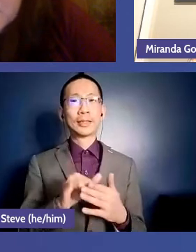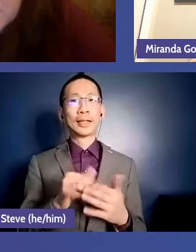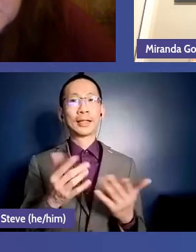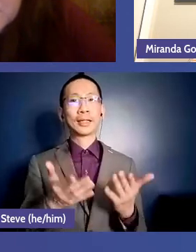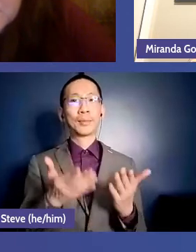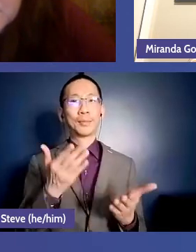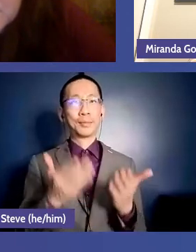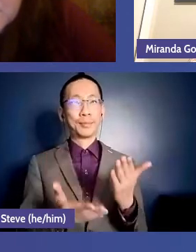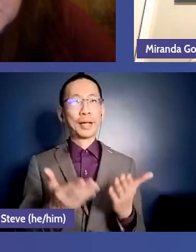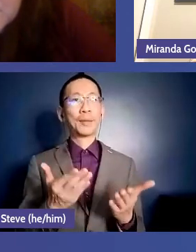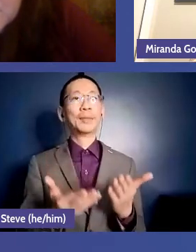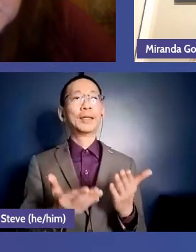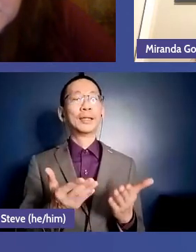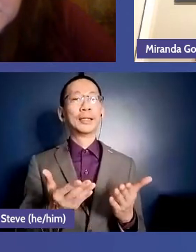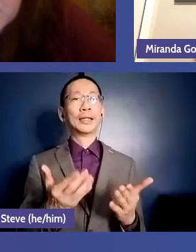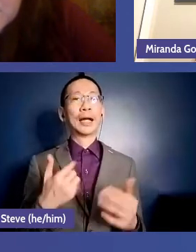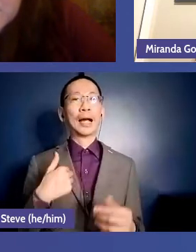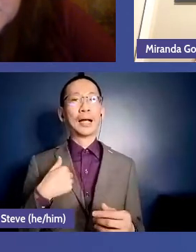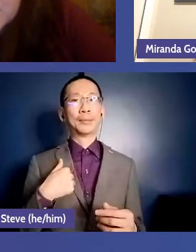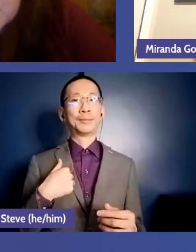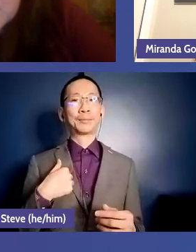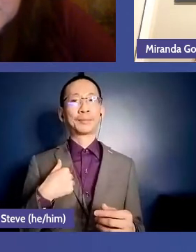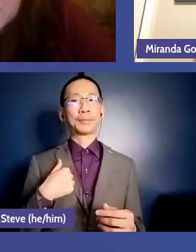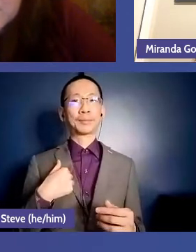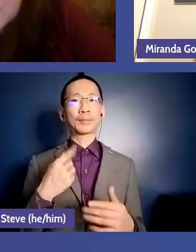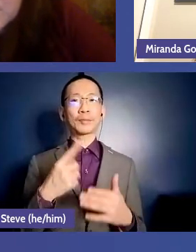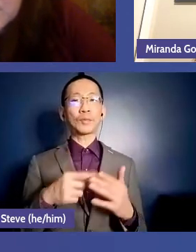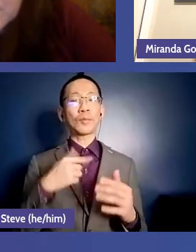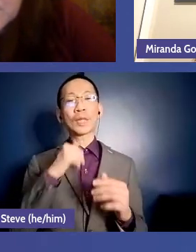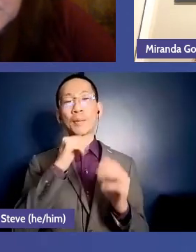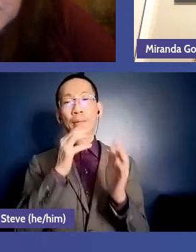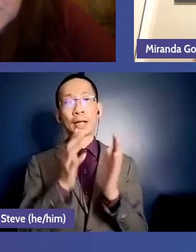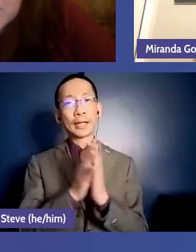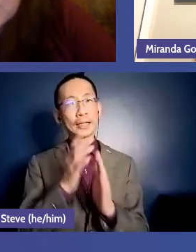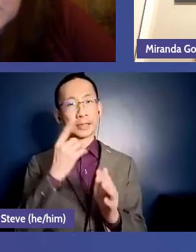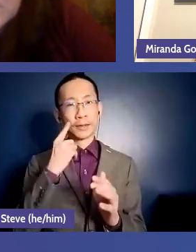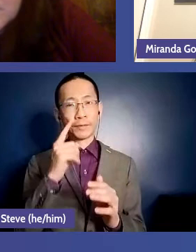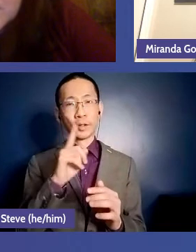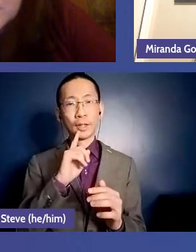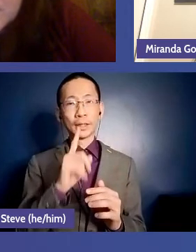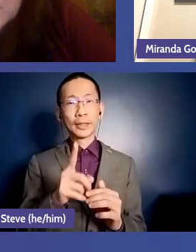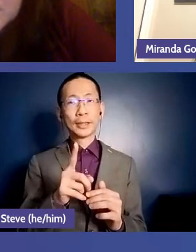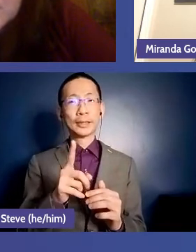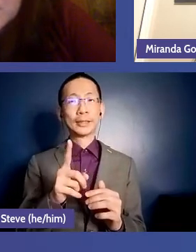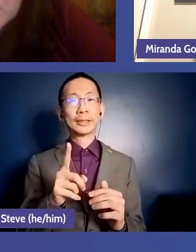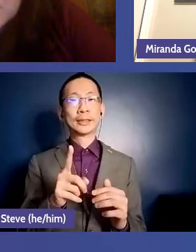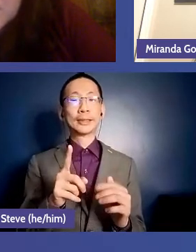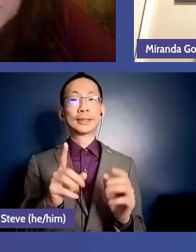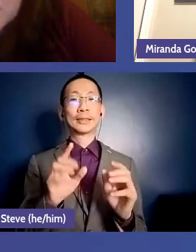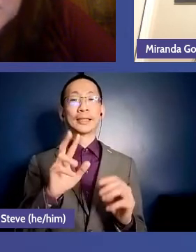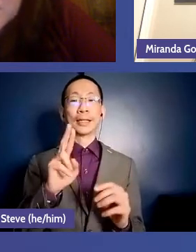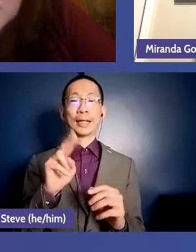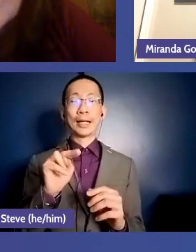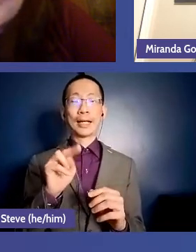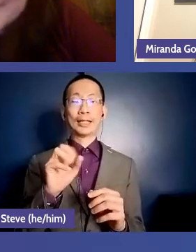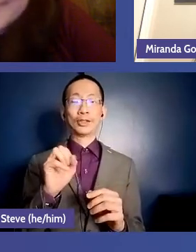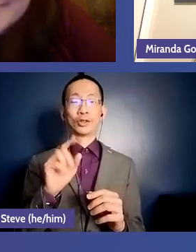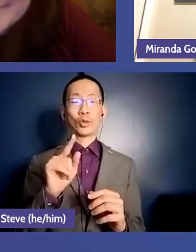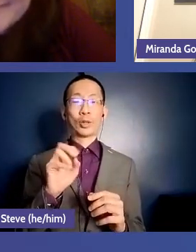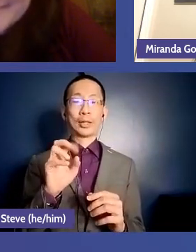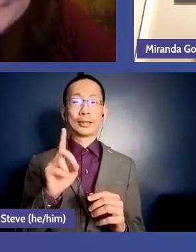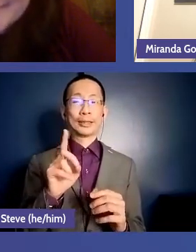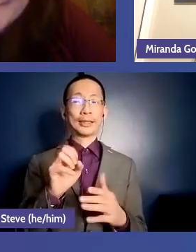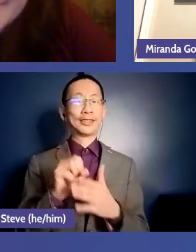maybe I'm what I'm not asking for is unsolicited scripts, right? You know, or